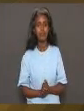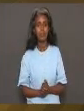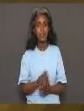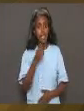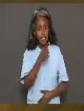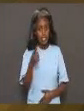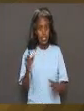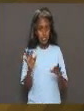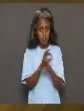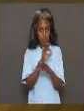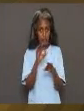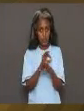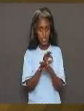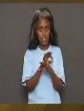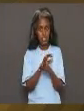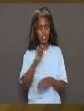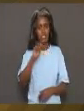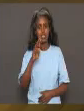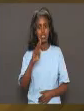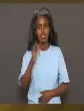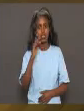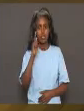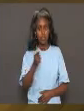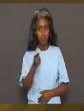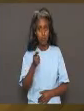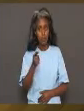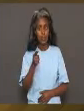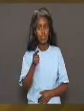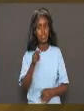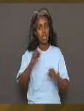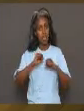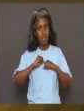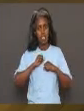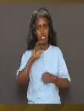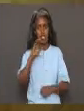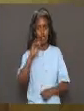Each function in trigonometry has a cofunction.